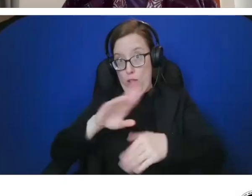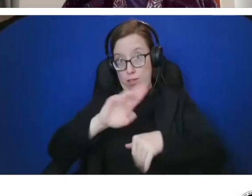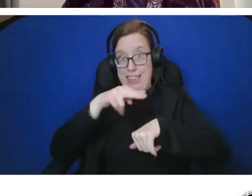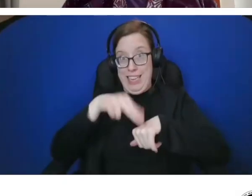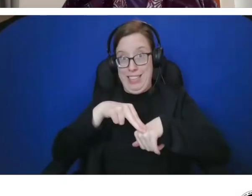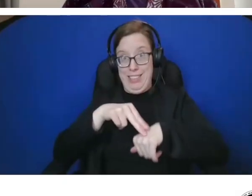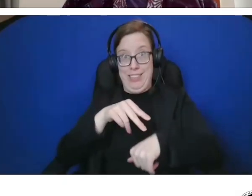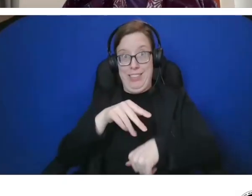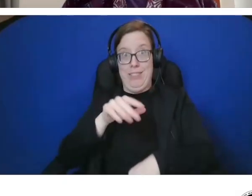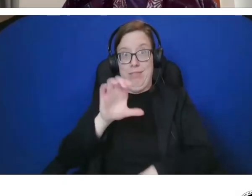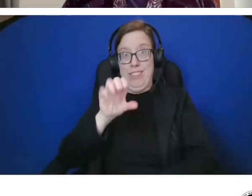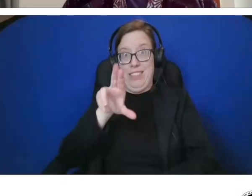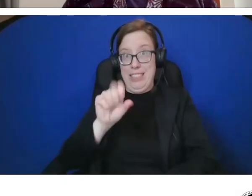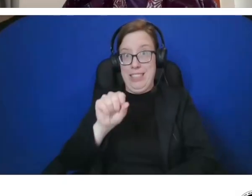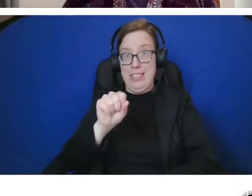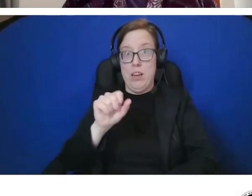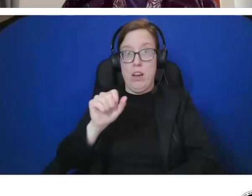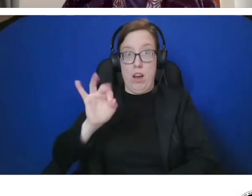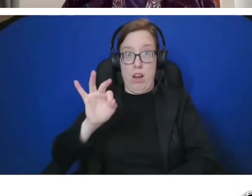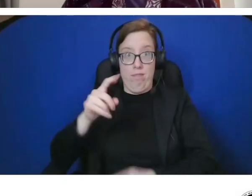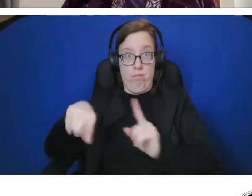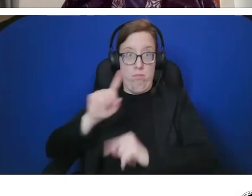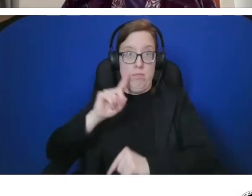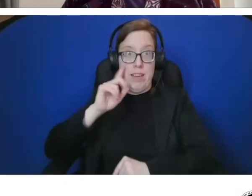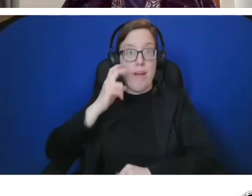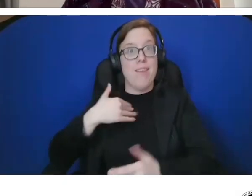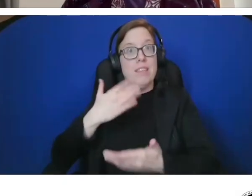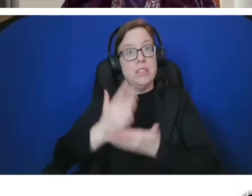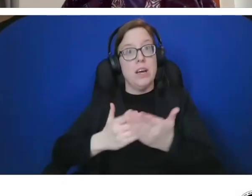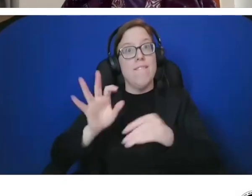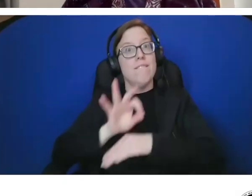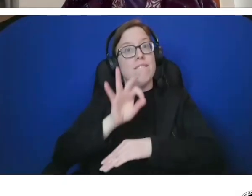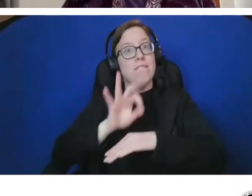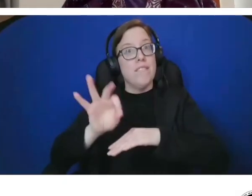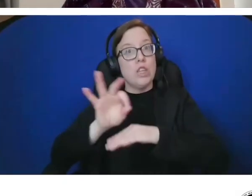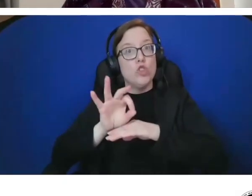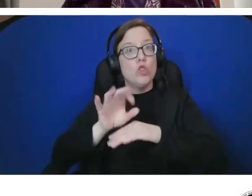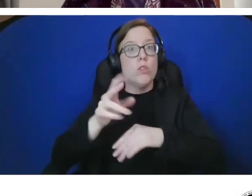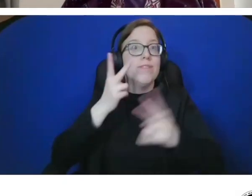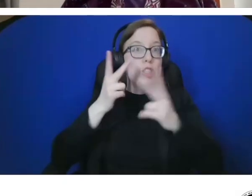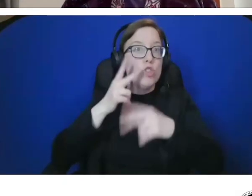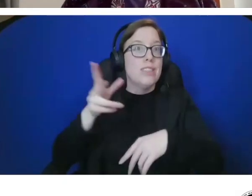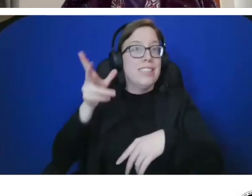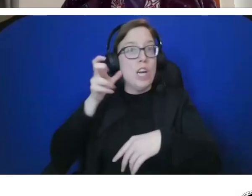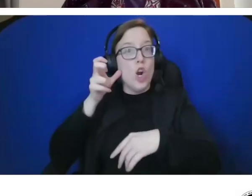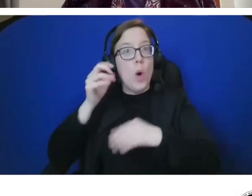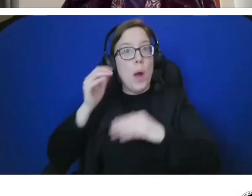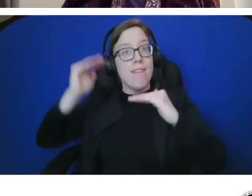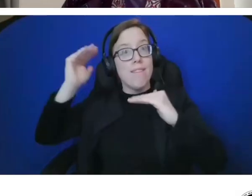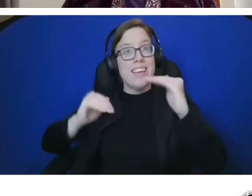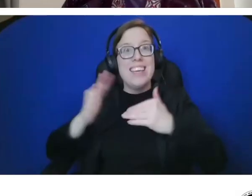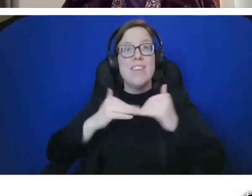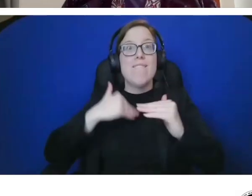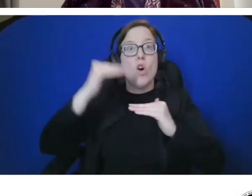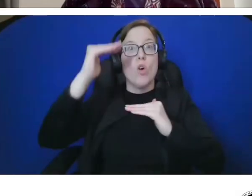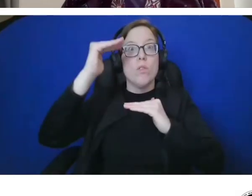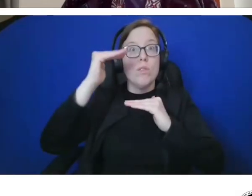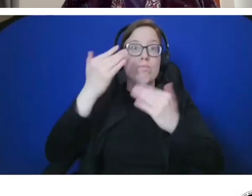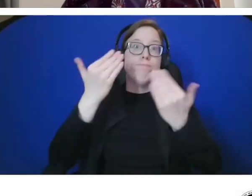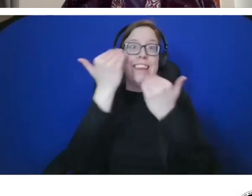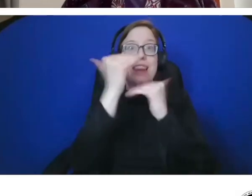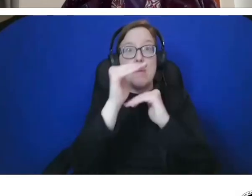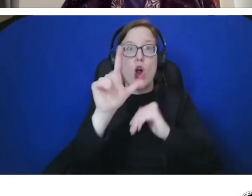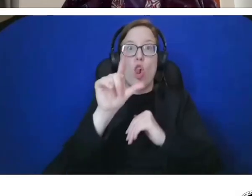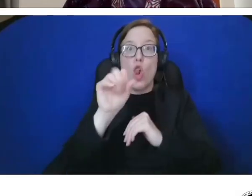our national census of deaf blindness do have some functional vision or hearing. But even if you have low vision,